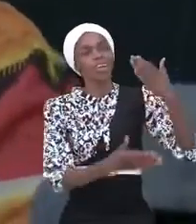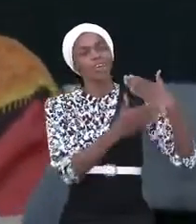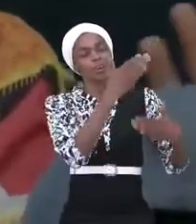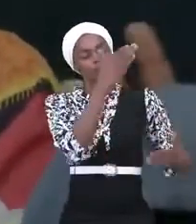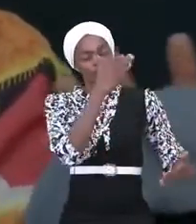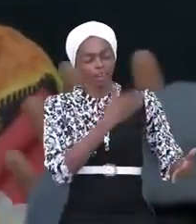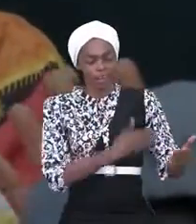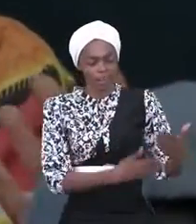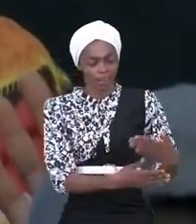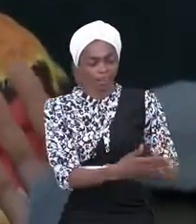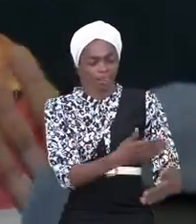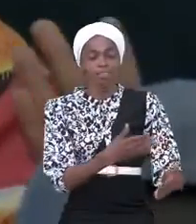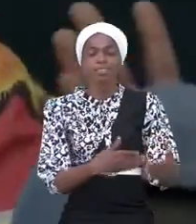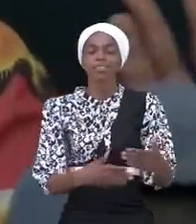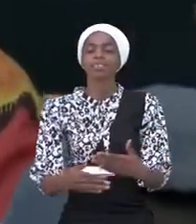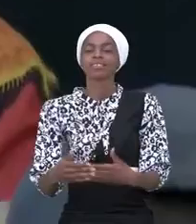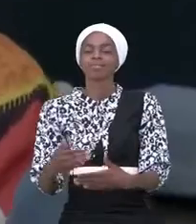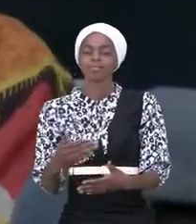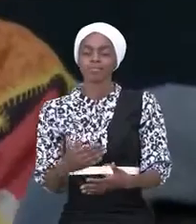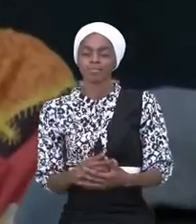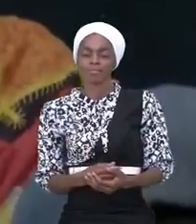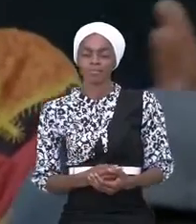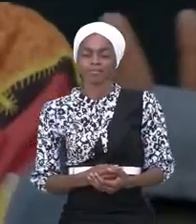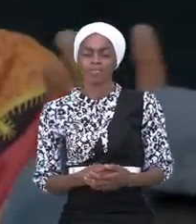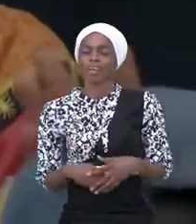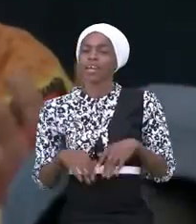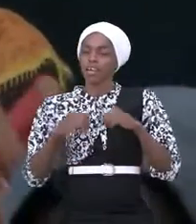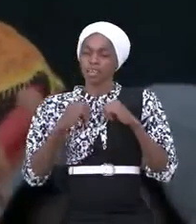after generations.